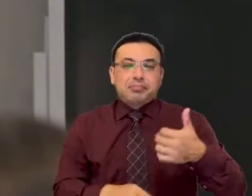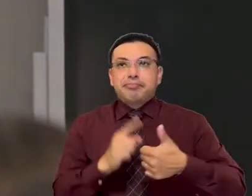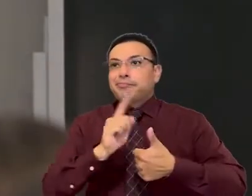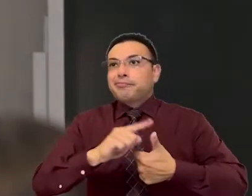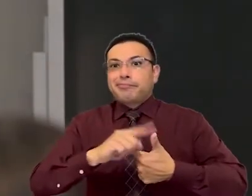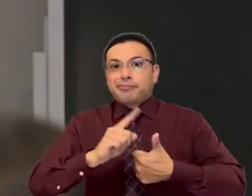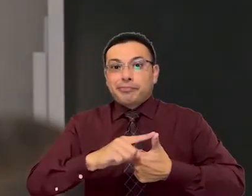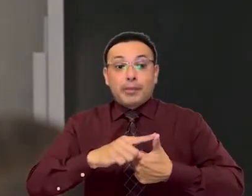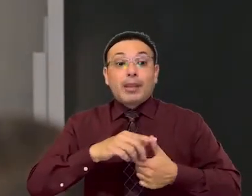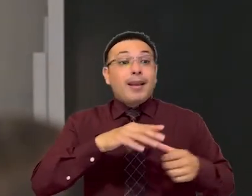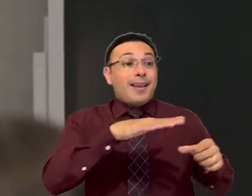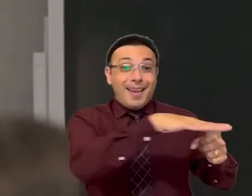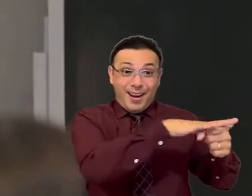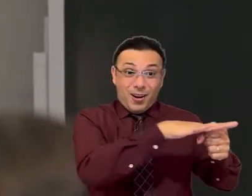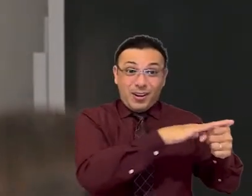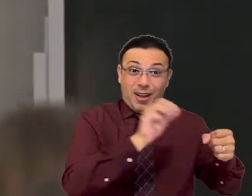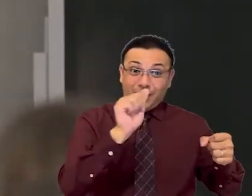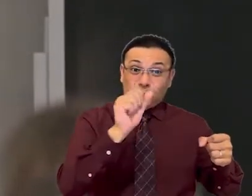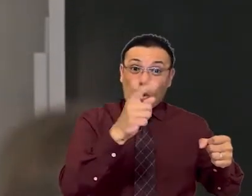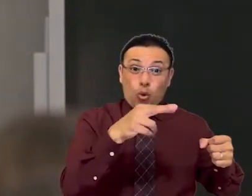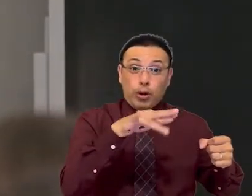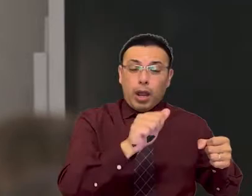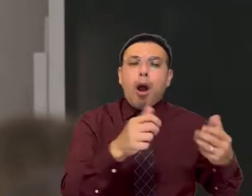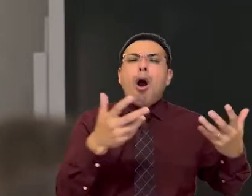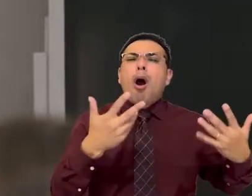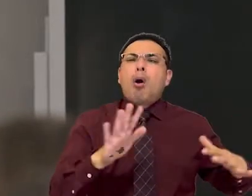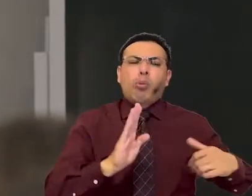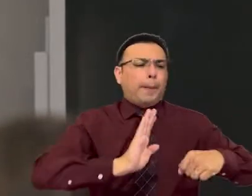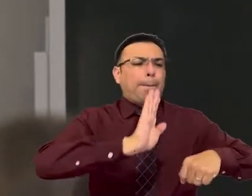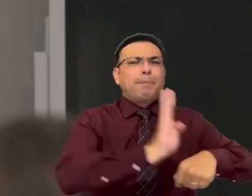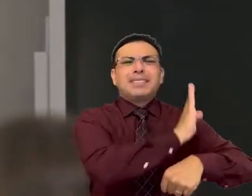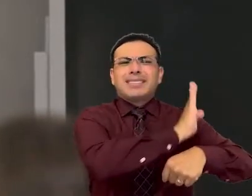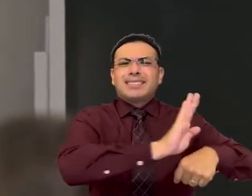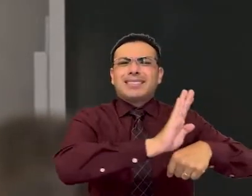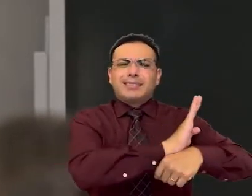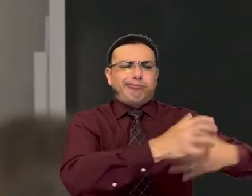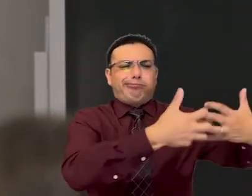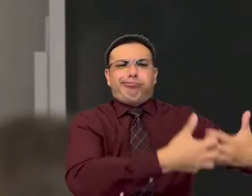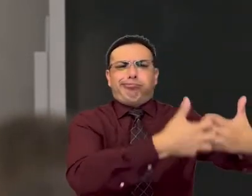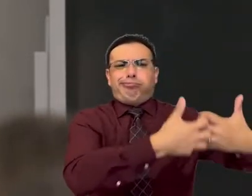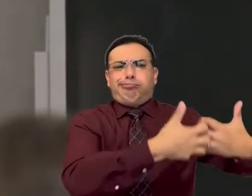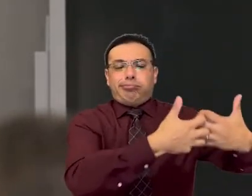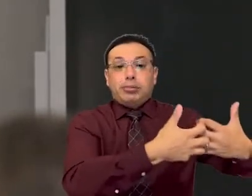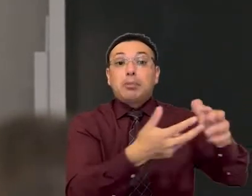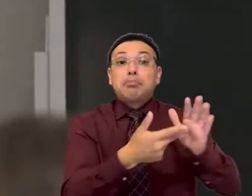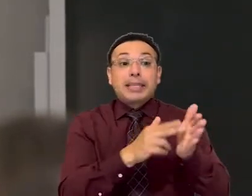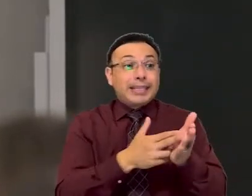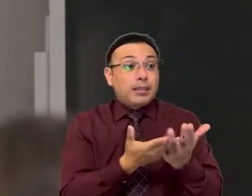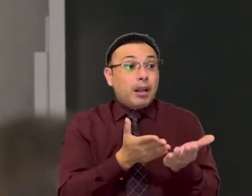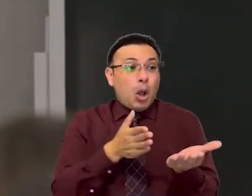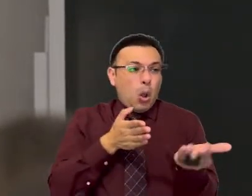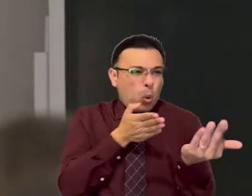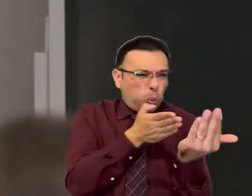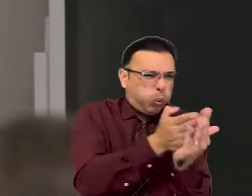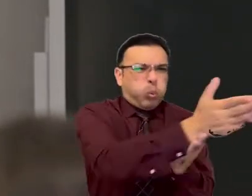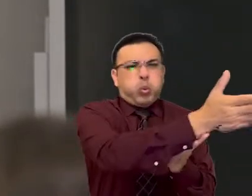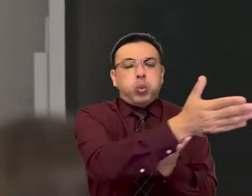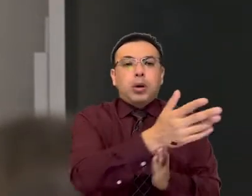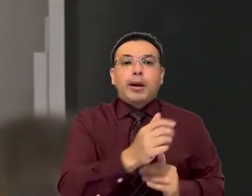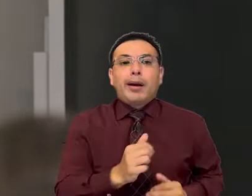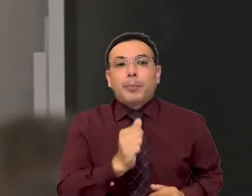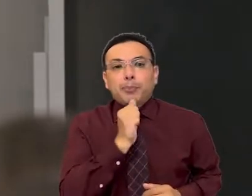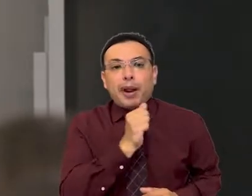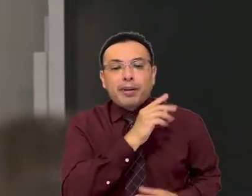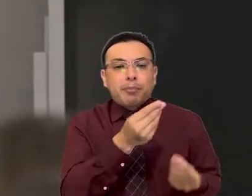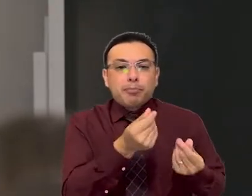developed industrial land, so it's not going through any public property or through any environmental